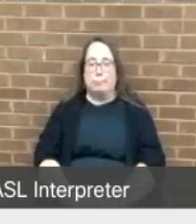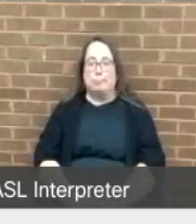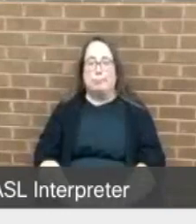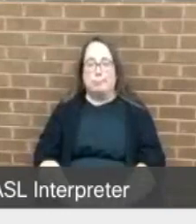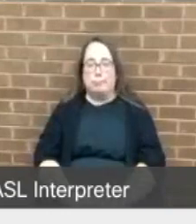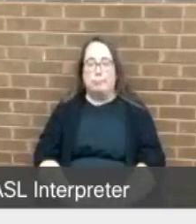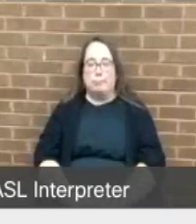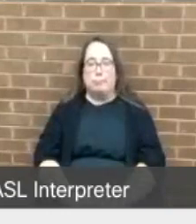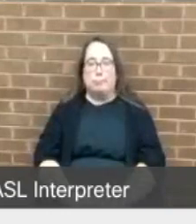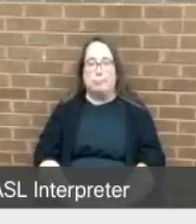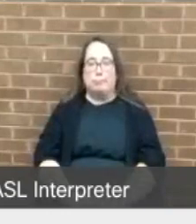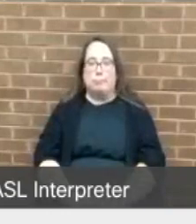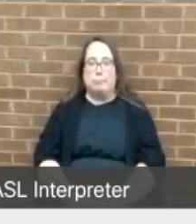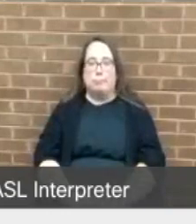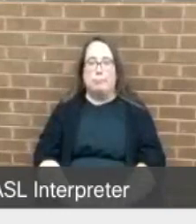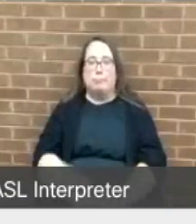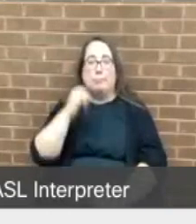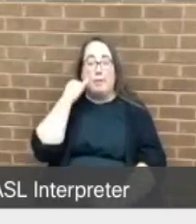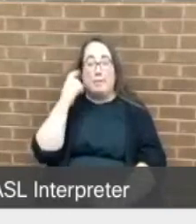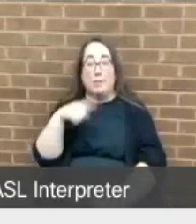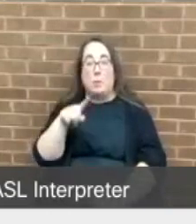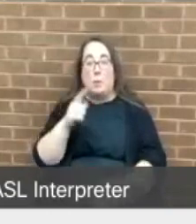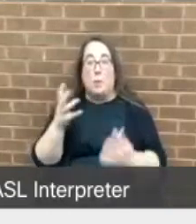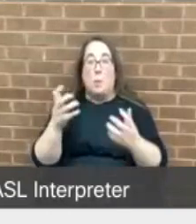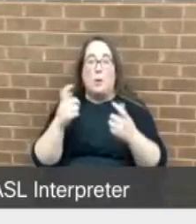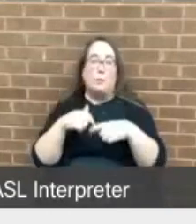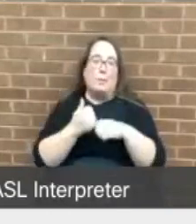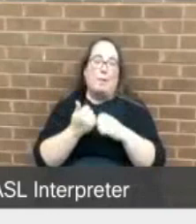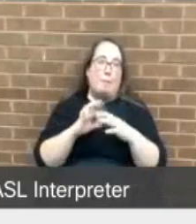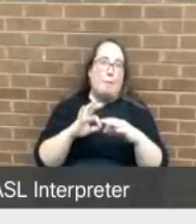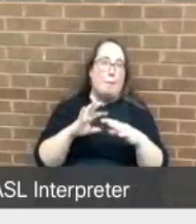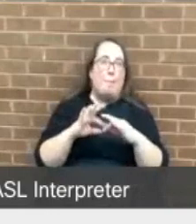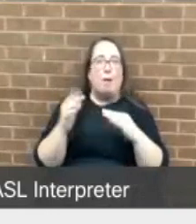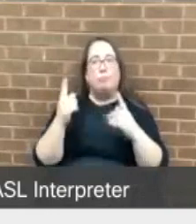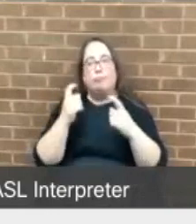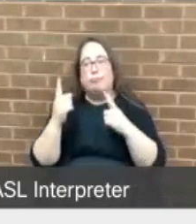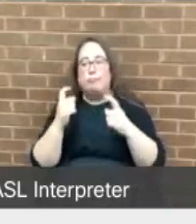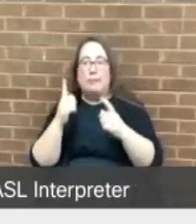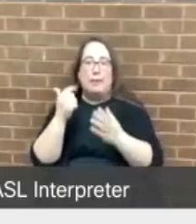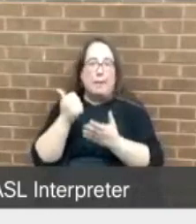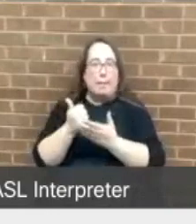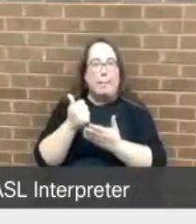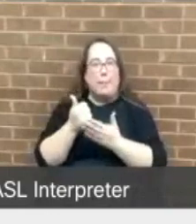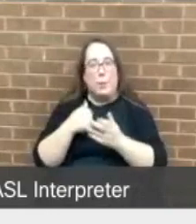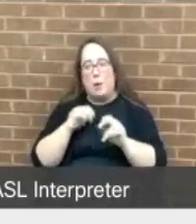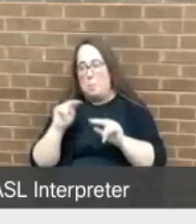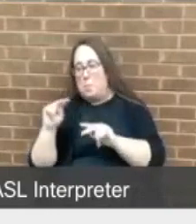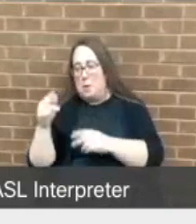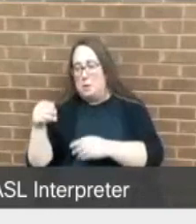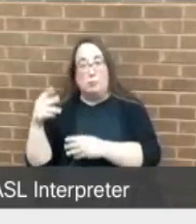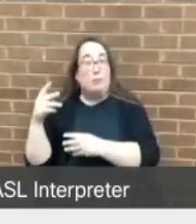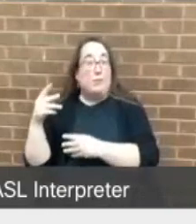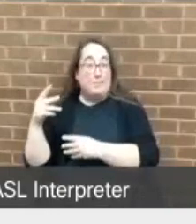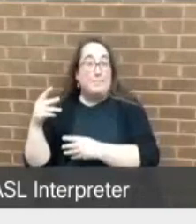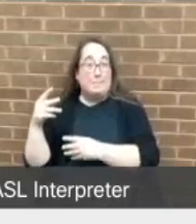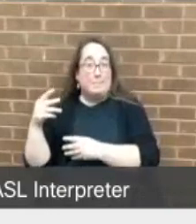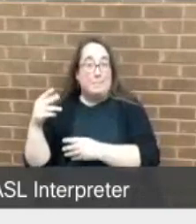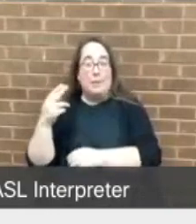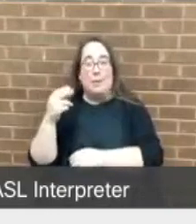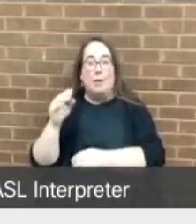if anyone wants to make a comment, ask a question, need assistance, we are monitoring the Howard